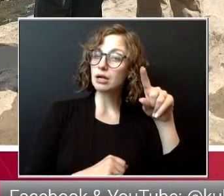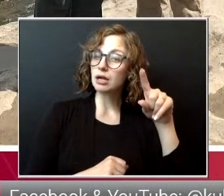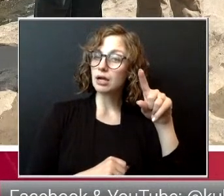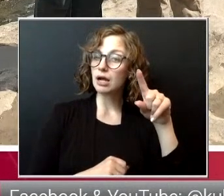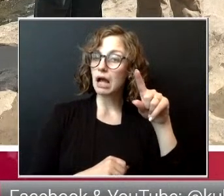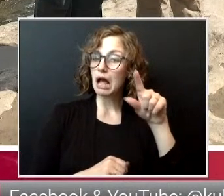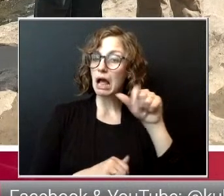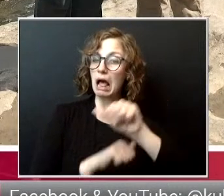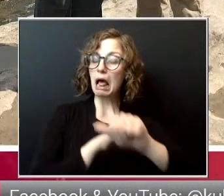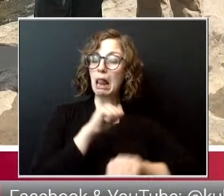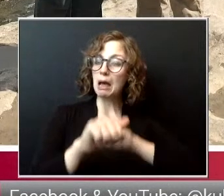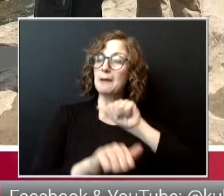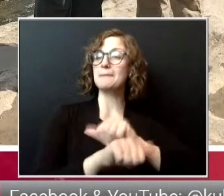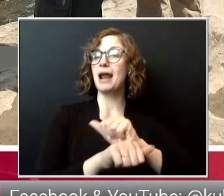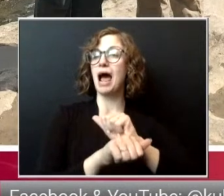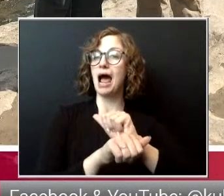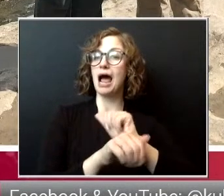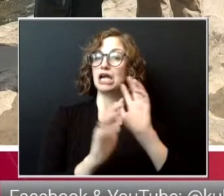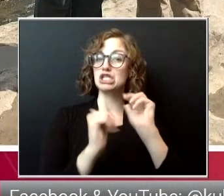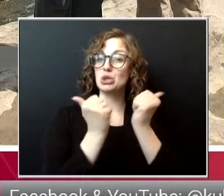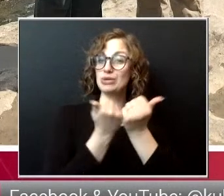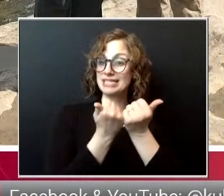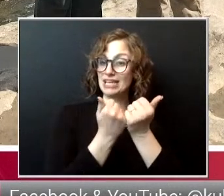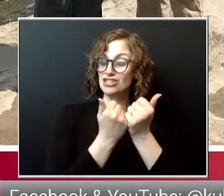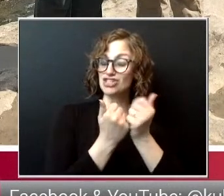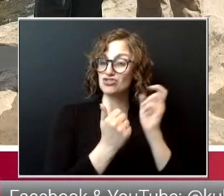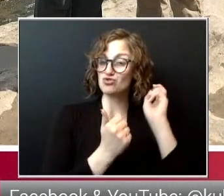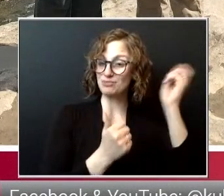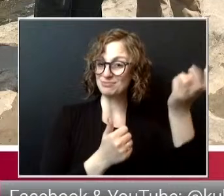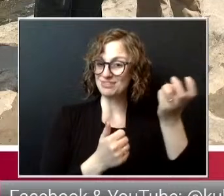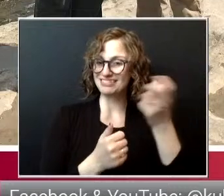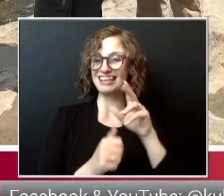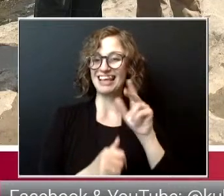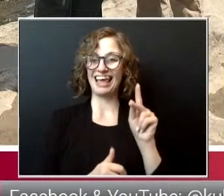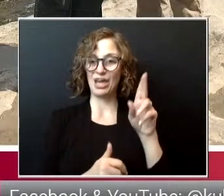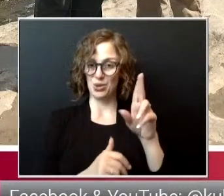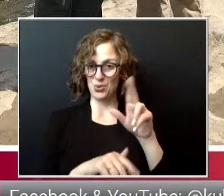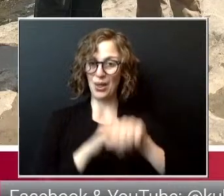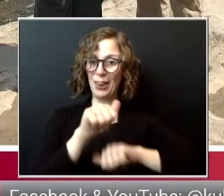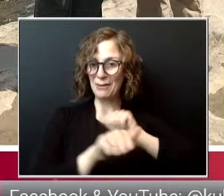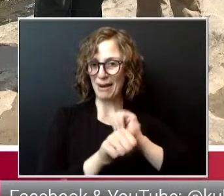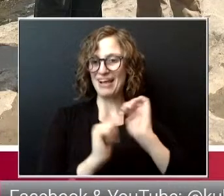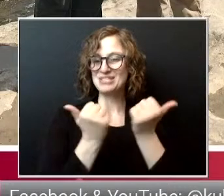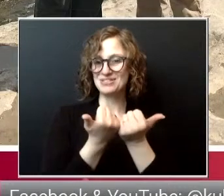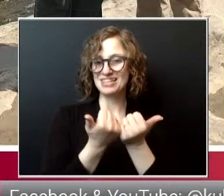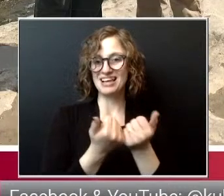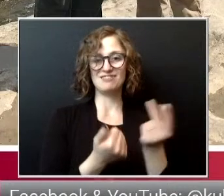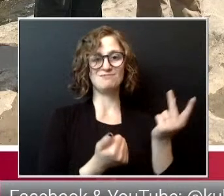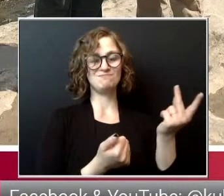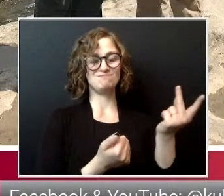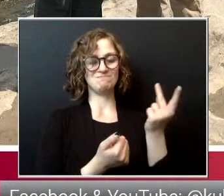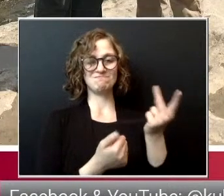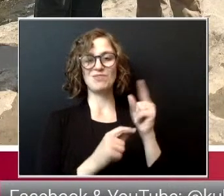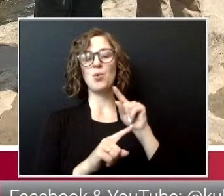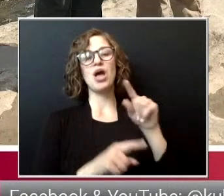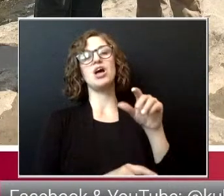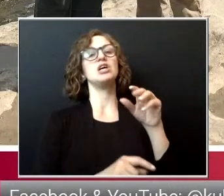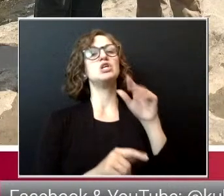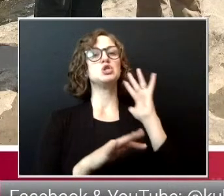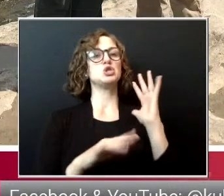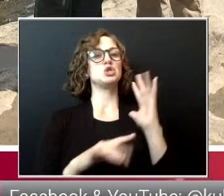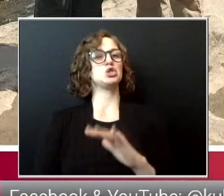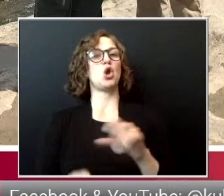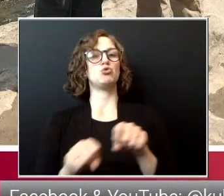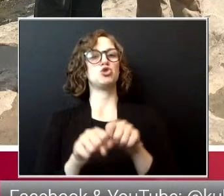KU Alumni Association trips. That's a picture of my wife and me snowshoeing in a winter. We just took a winter trip across